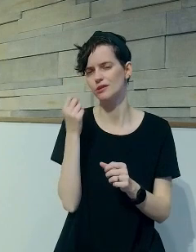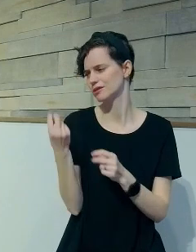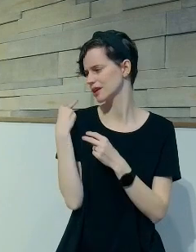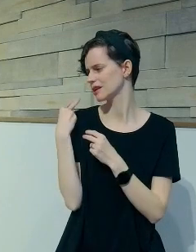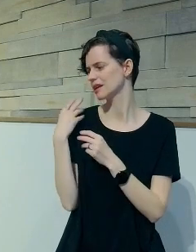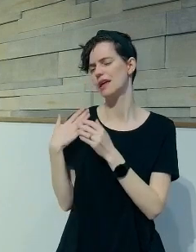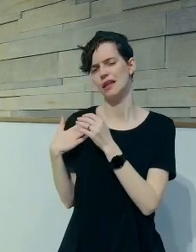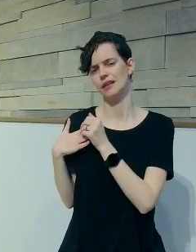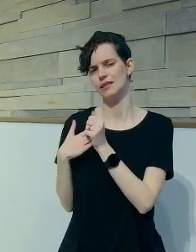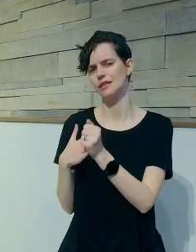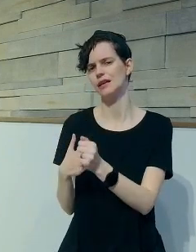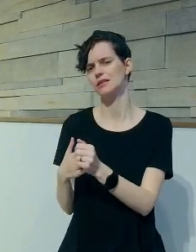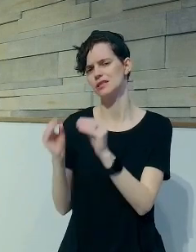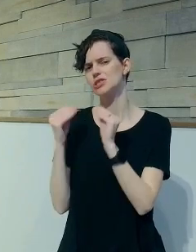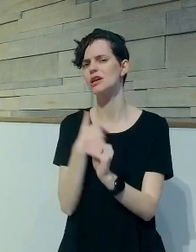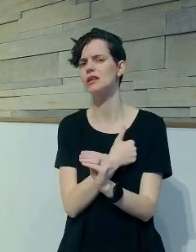us guidance, all right?